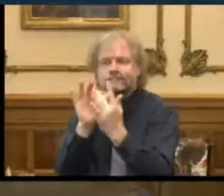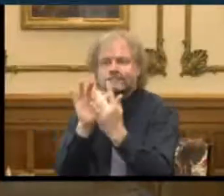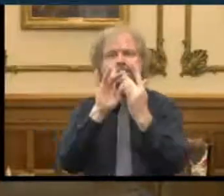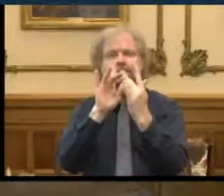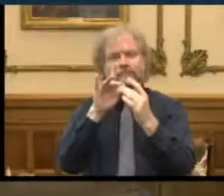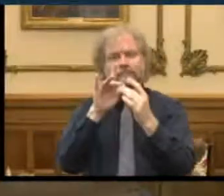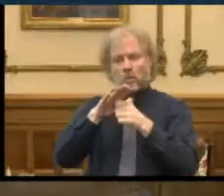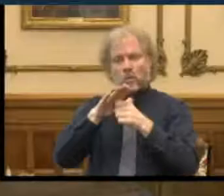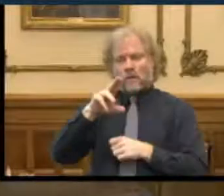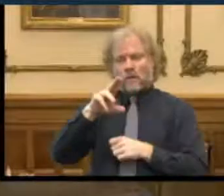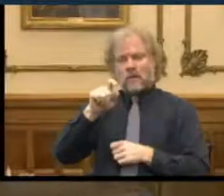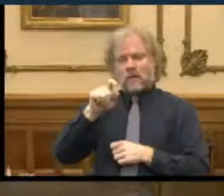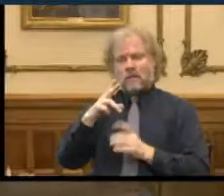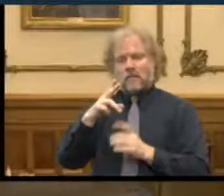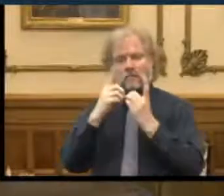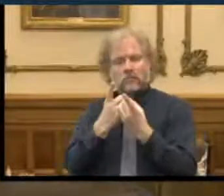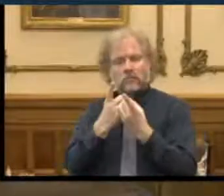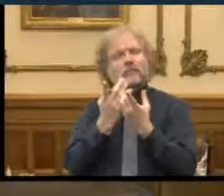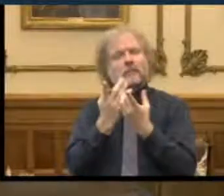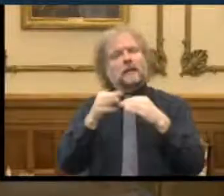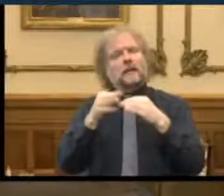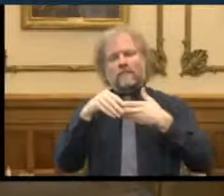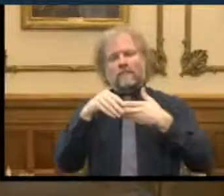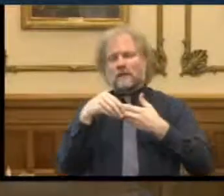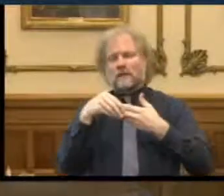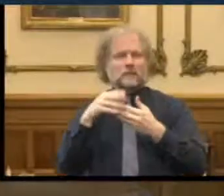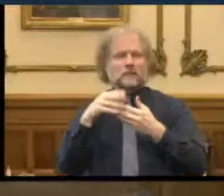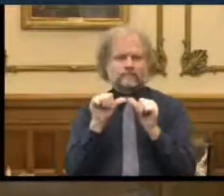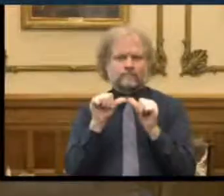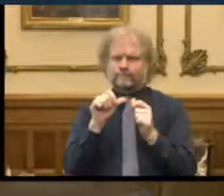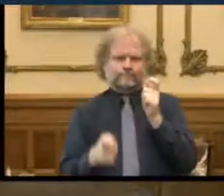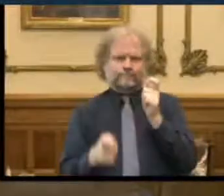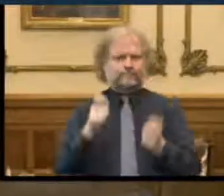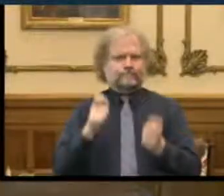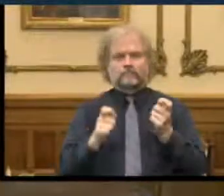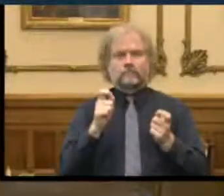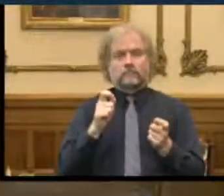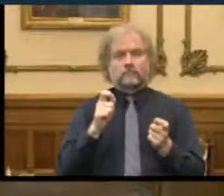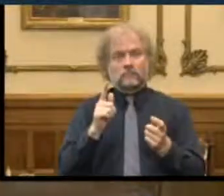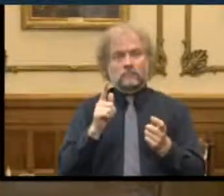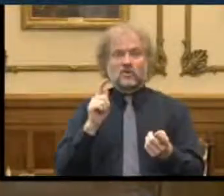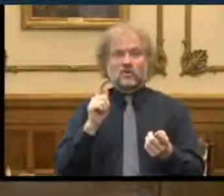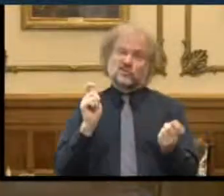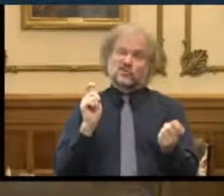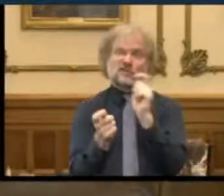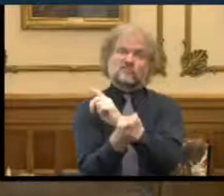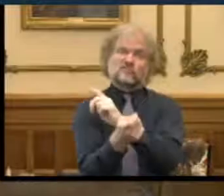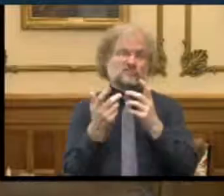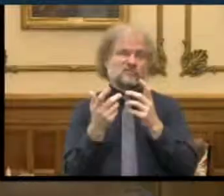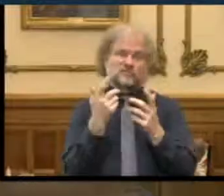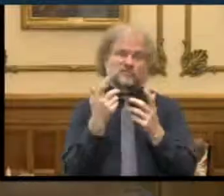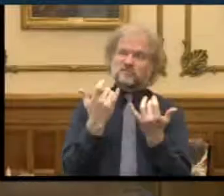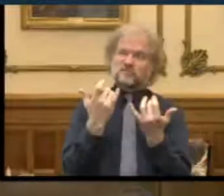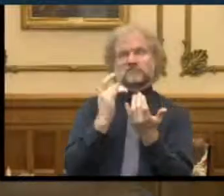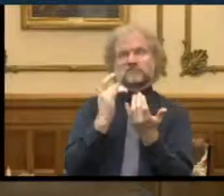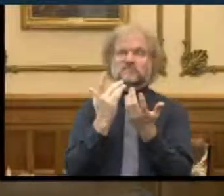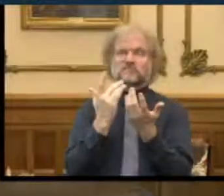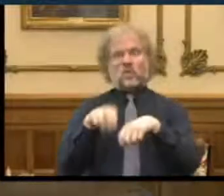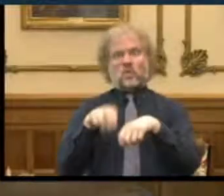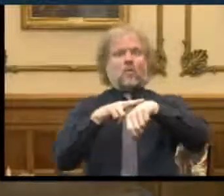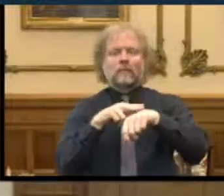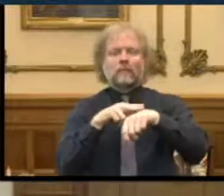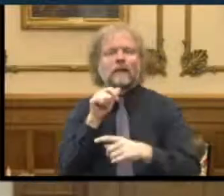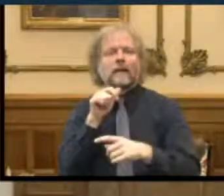health departments, you have to be flexible and resilient. I mean, change has certainly been probably the norm rather than the